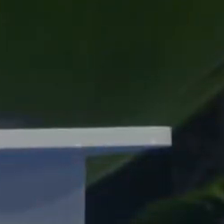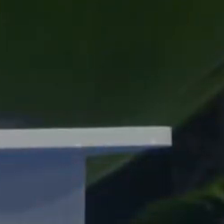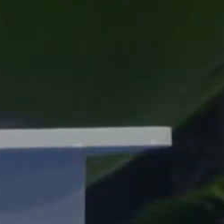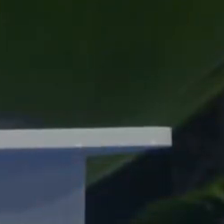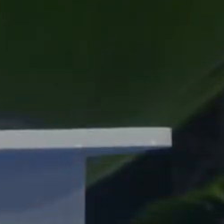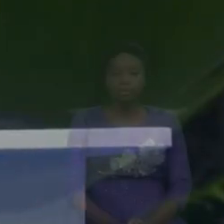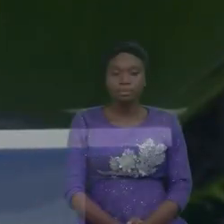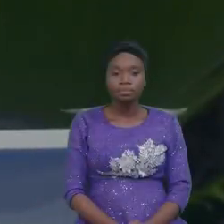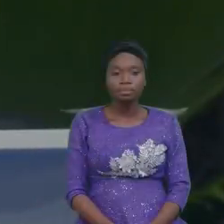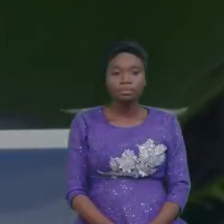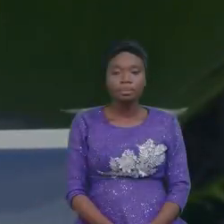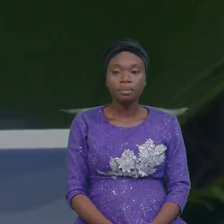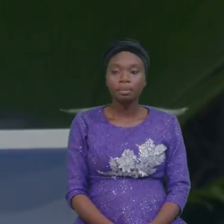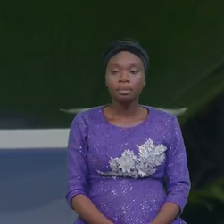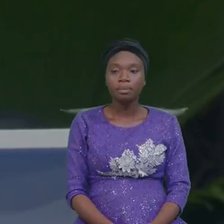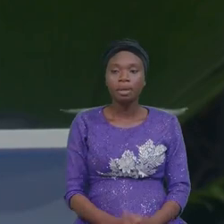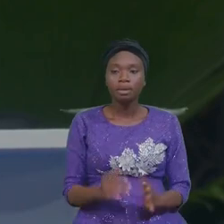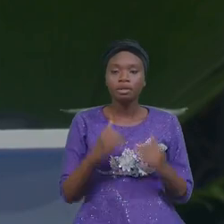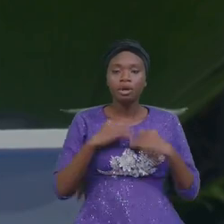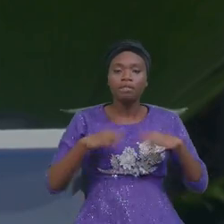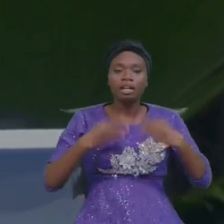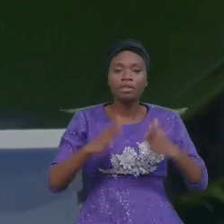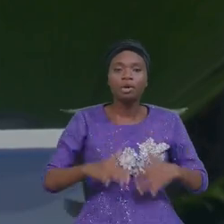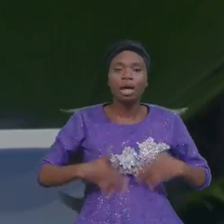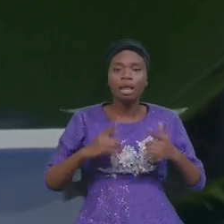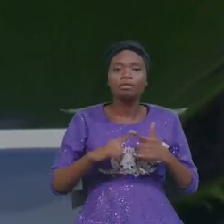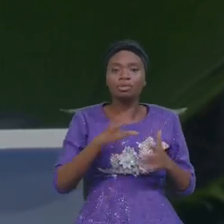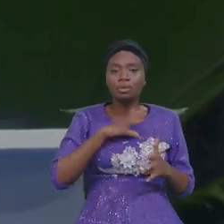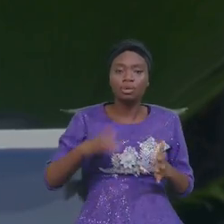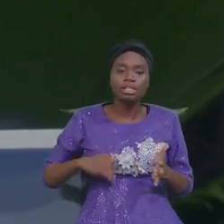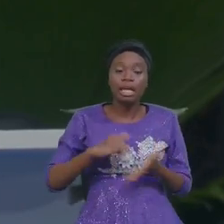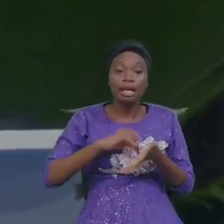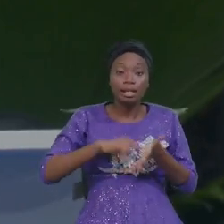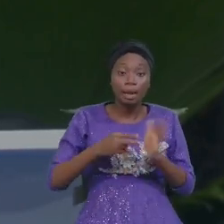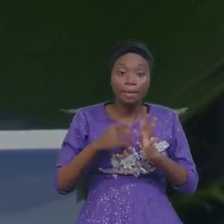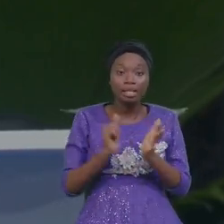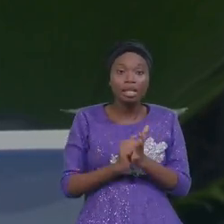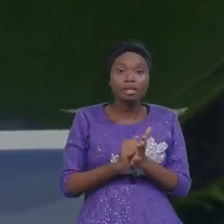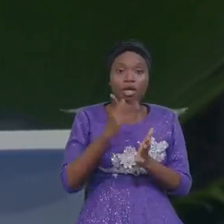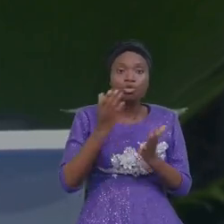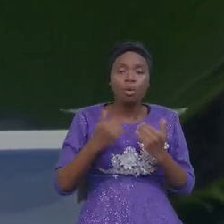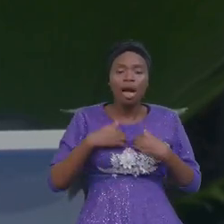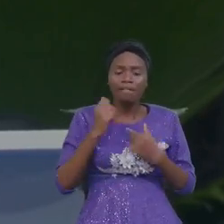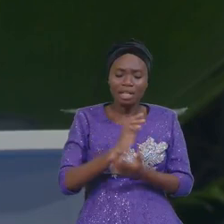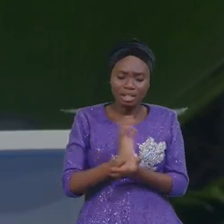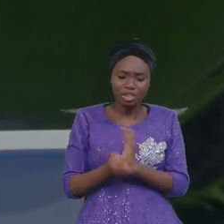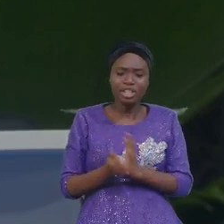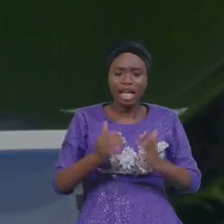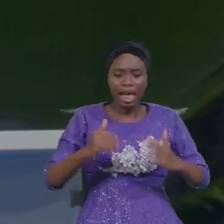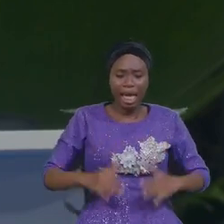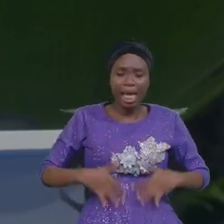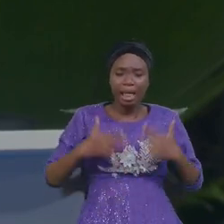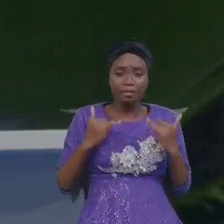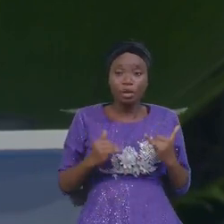to Christ. It means you have a changed life now. No longer the